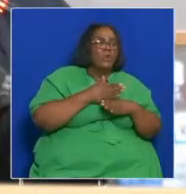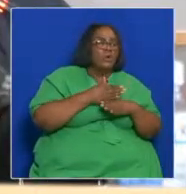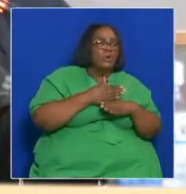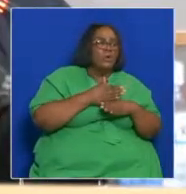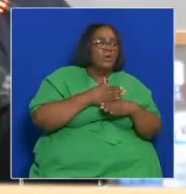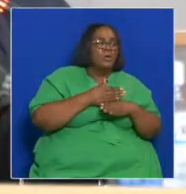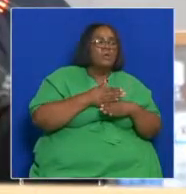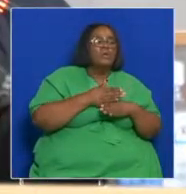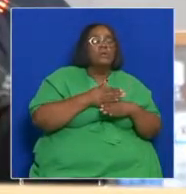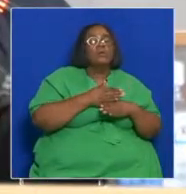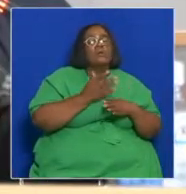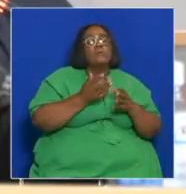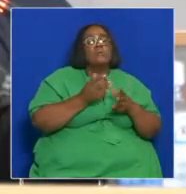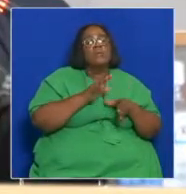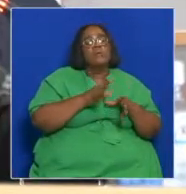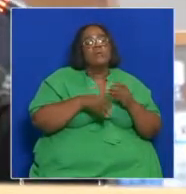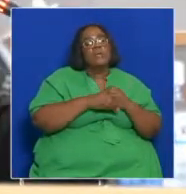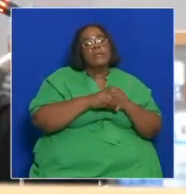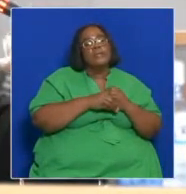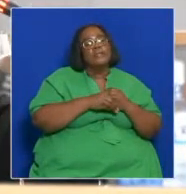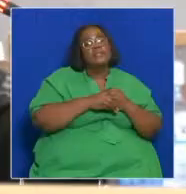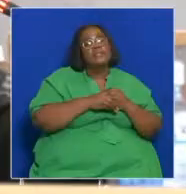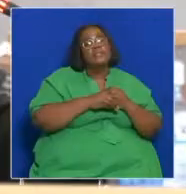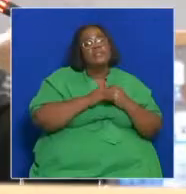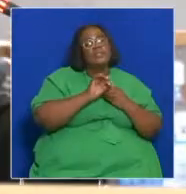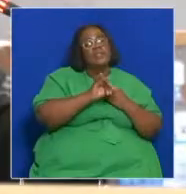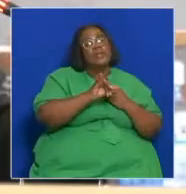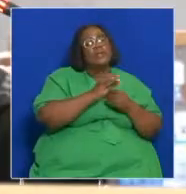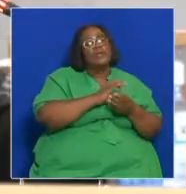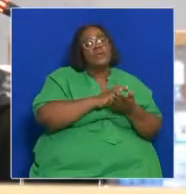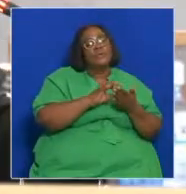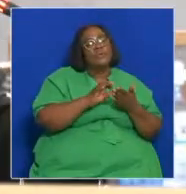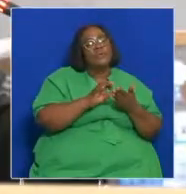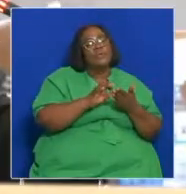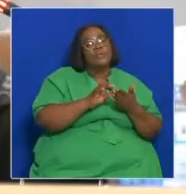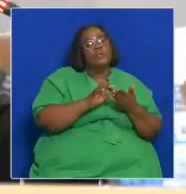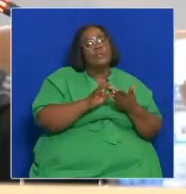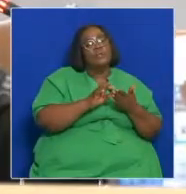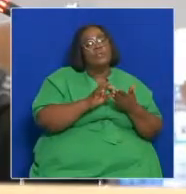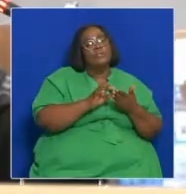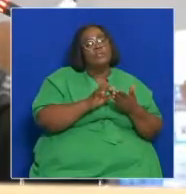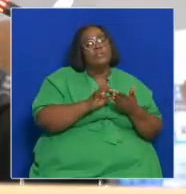rather, in addition to that contract, there are the annual